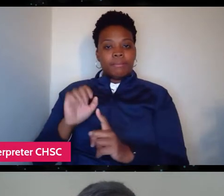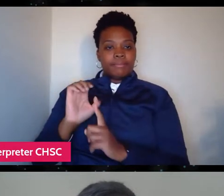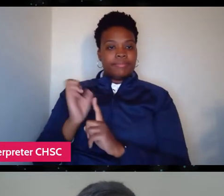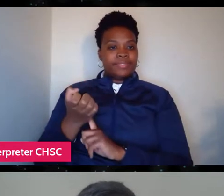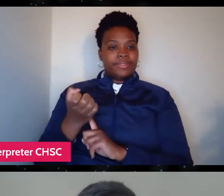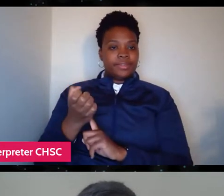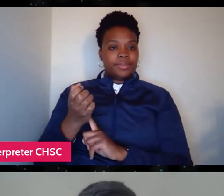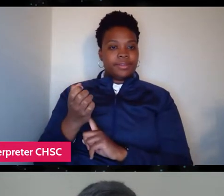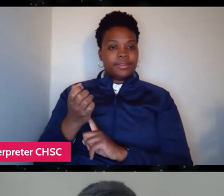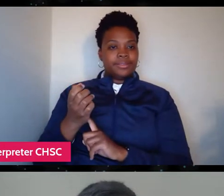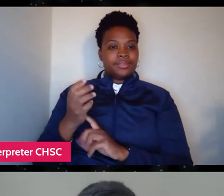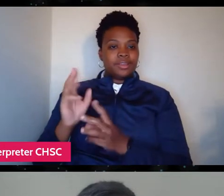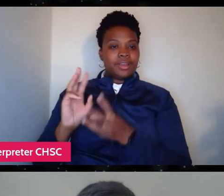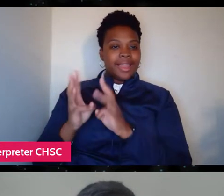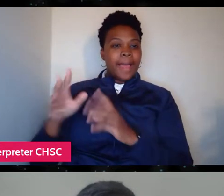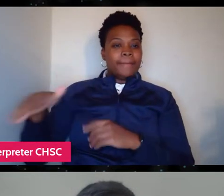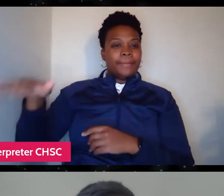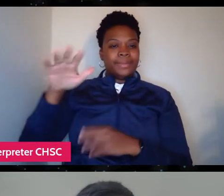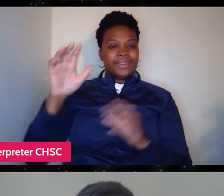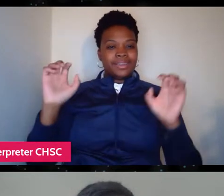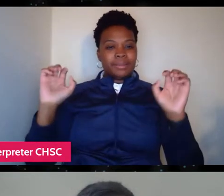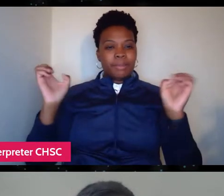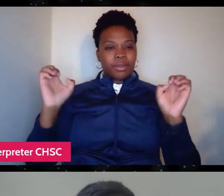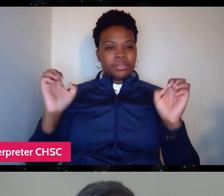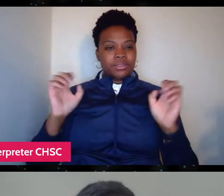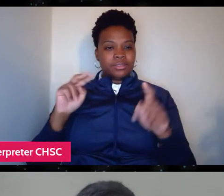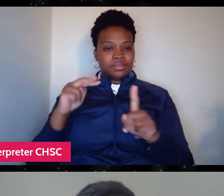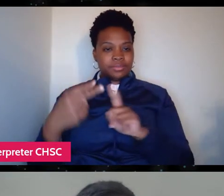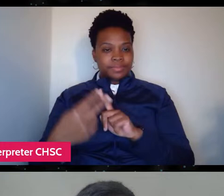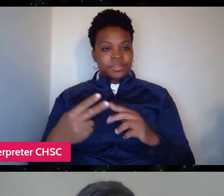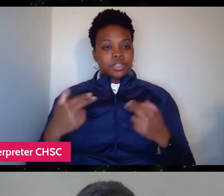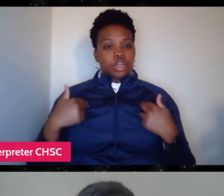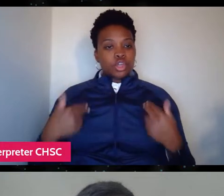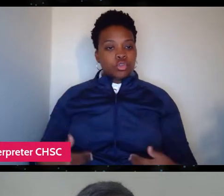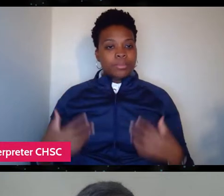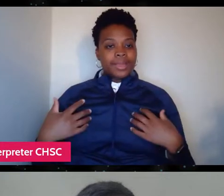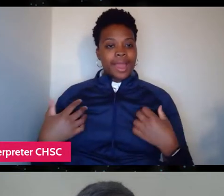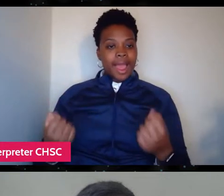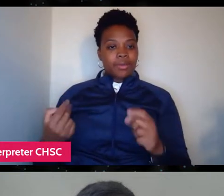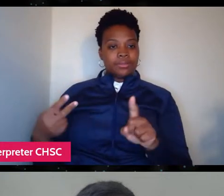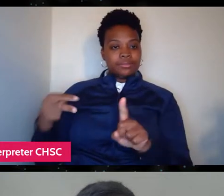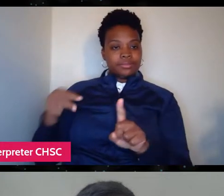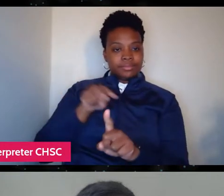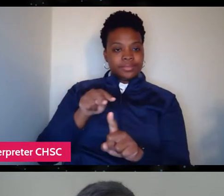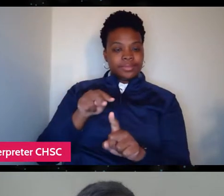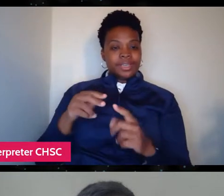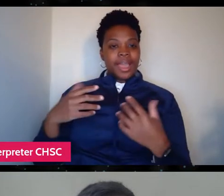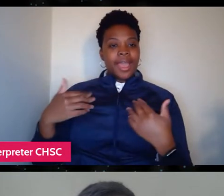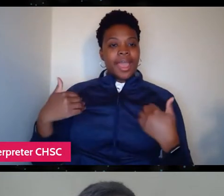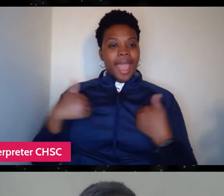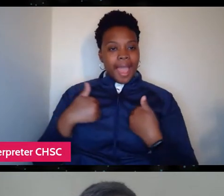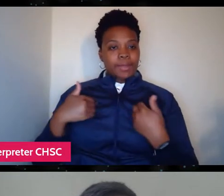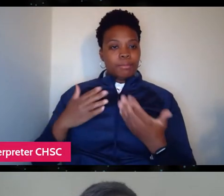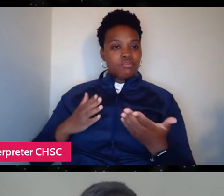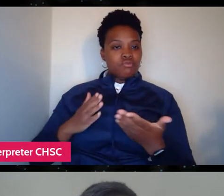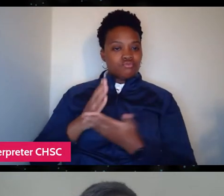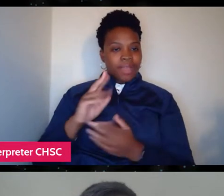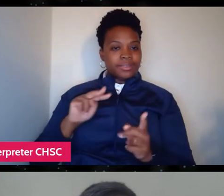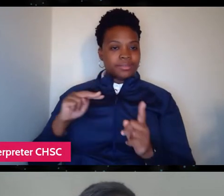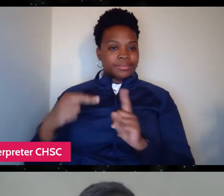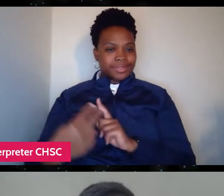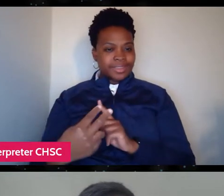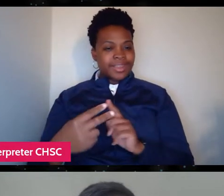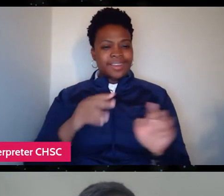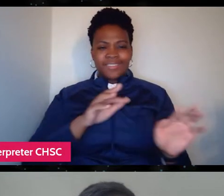climate emergency perspective, from a human health perspective, from an animal welfare, animal rights perspective, all of